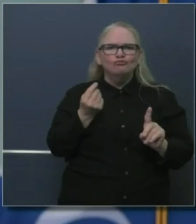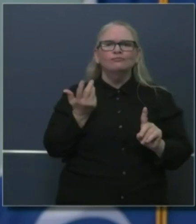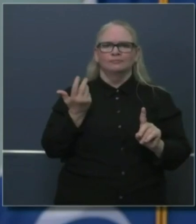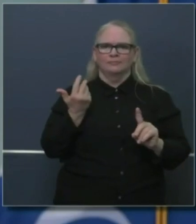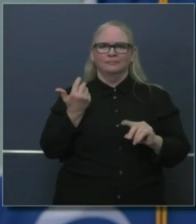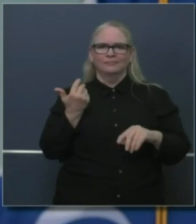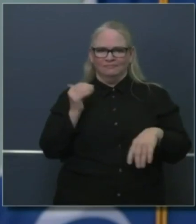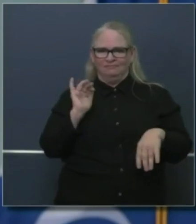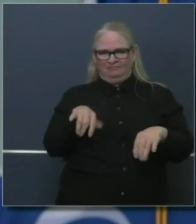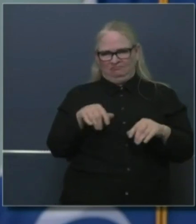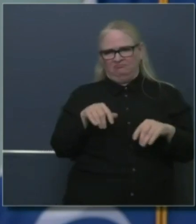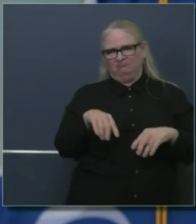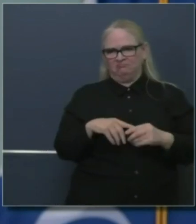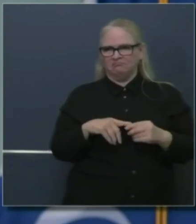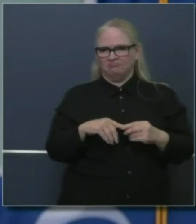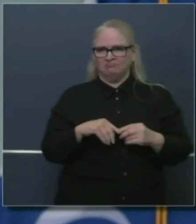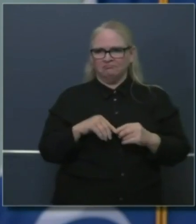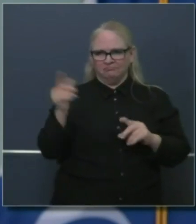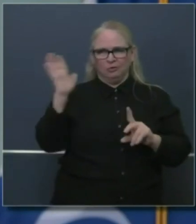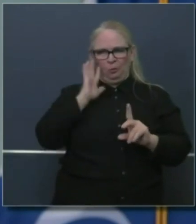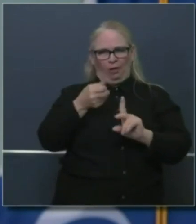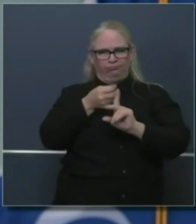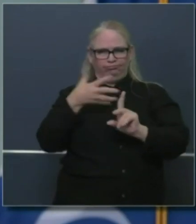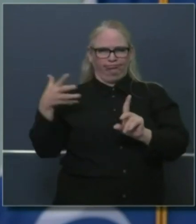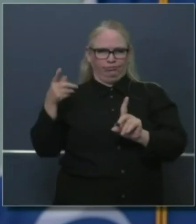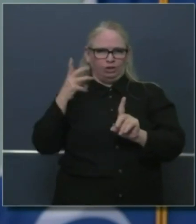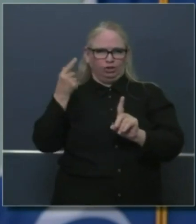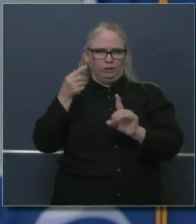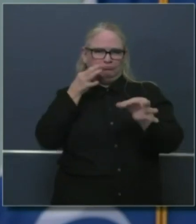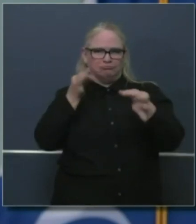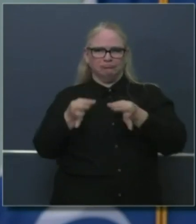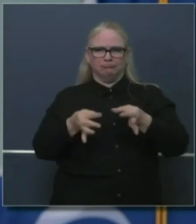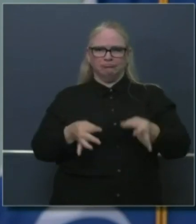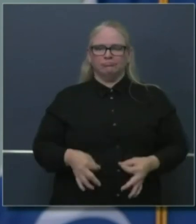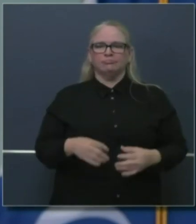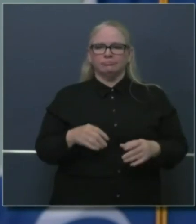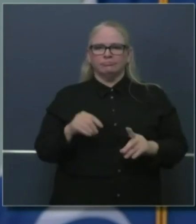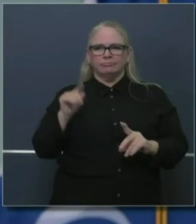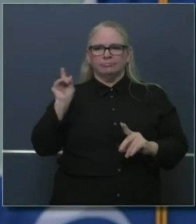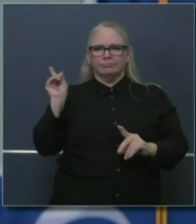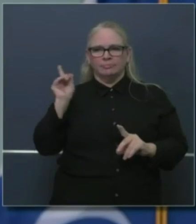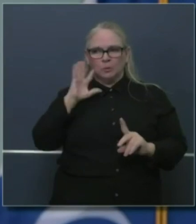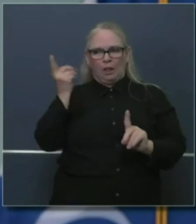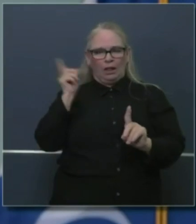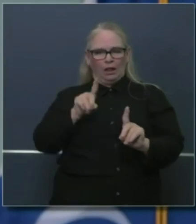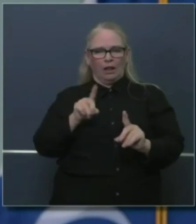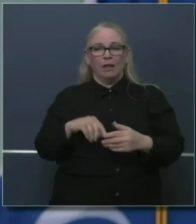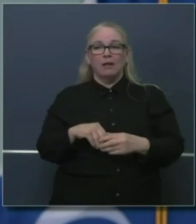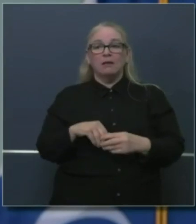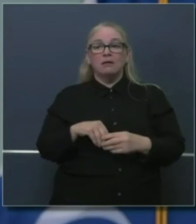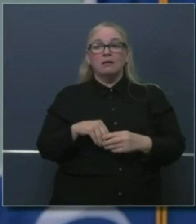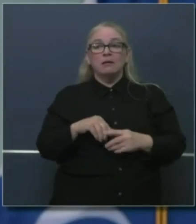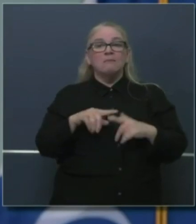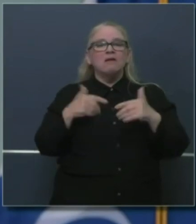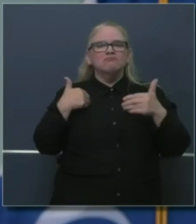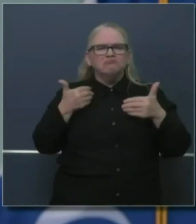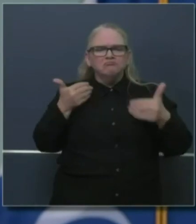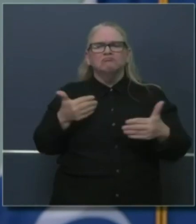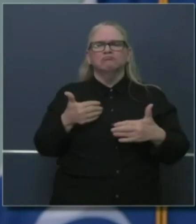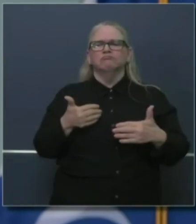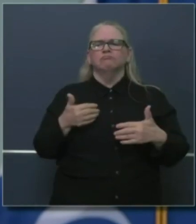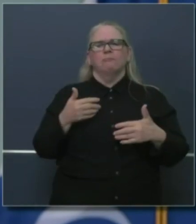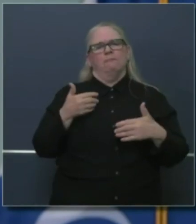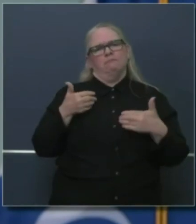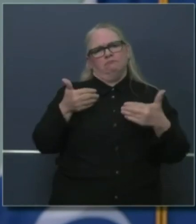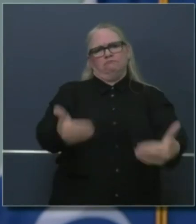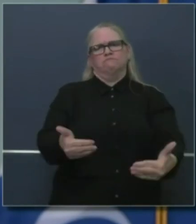terms of that presentation here in a moment. But you get a sense that we're moving forward, but we're doing it always with an eye, being